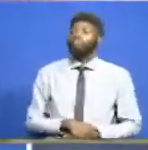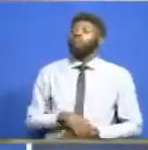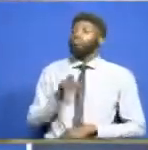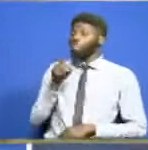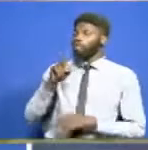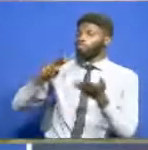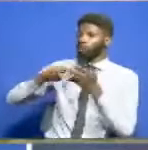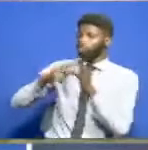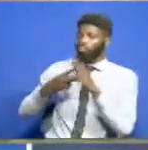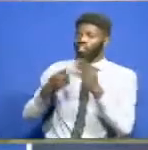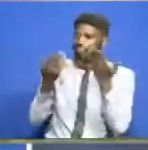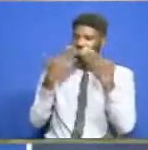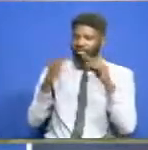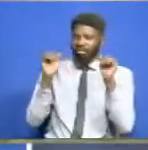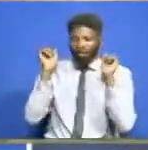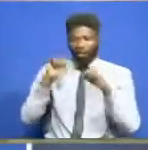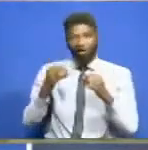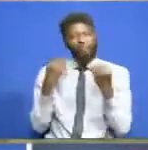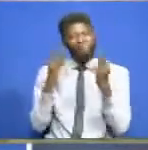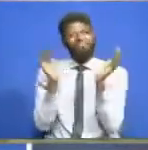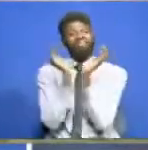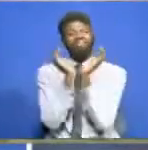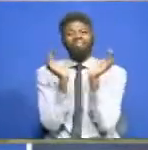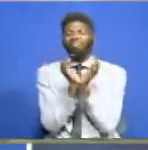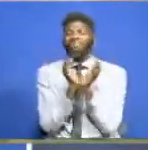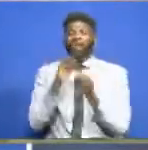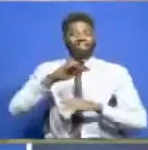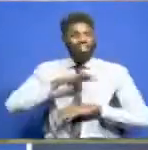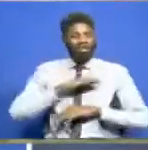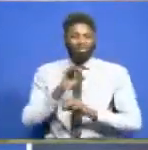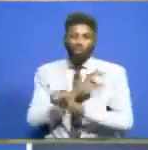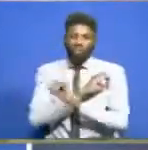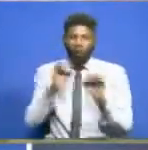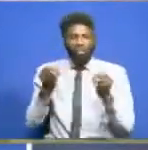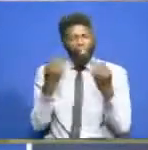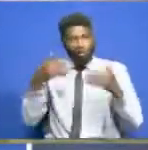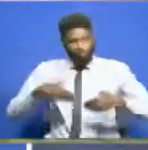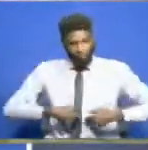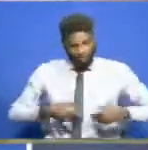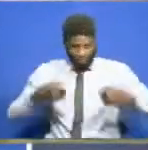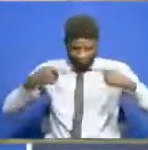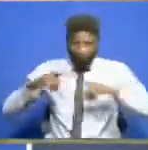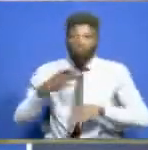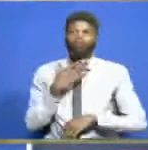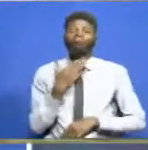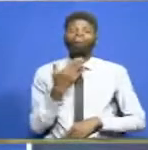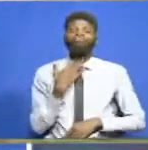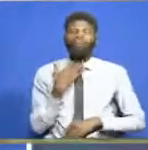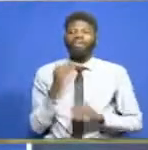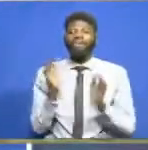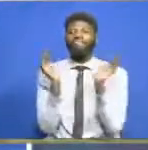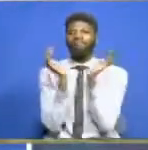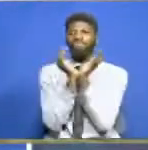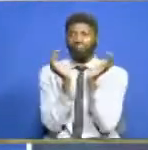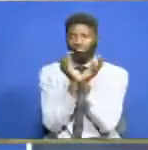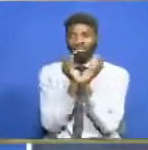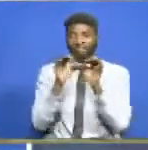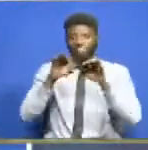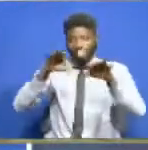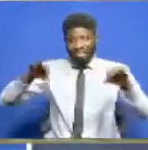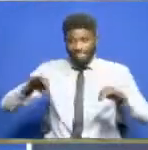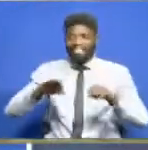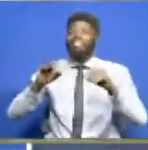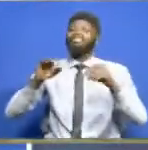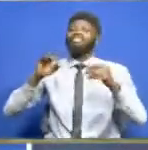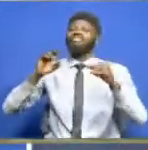are constrained and many young people lack facilities that are up to international standard where they can be undertaking